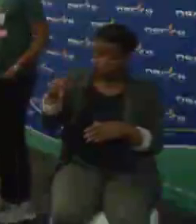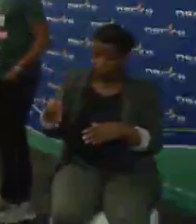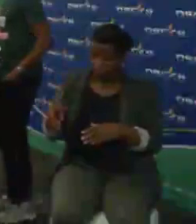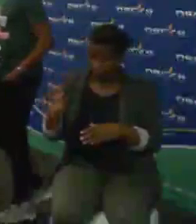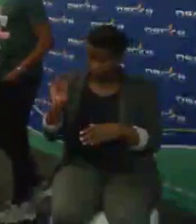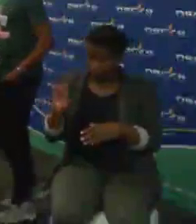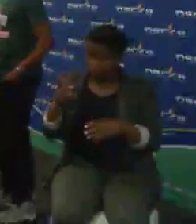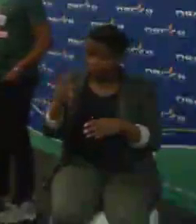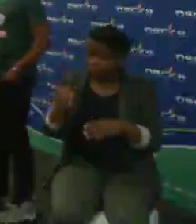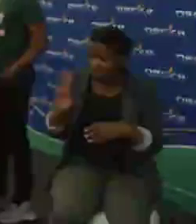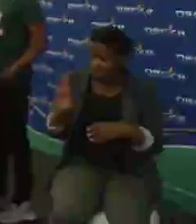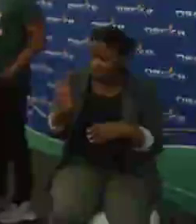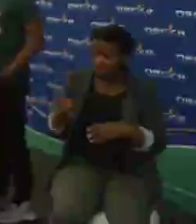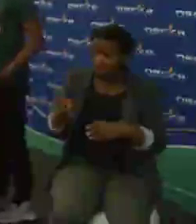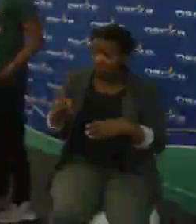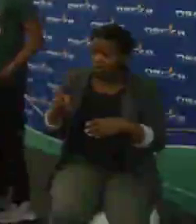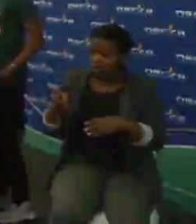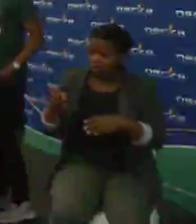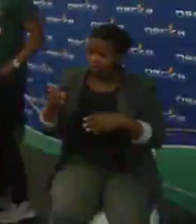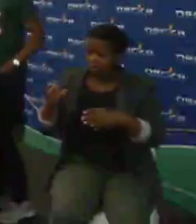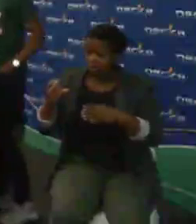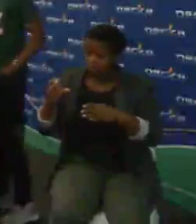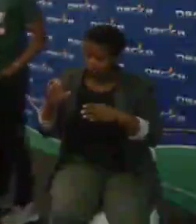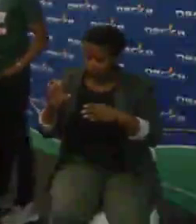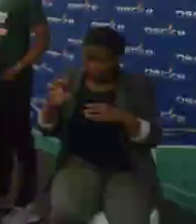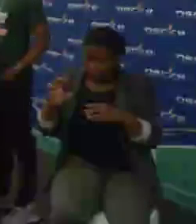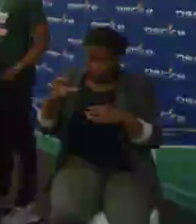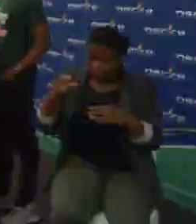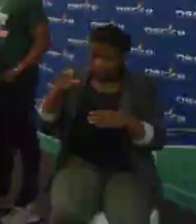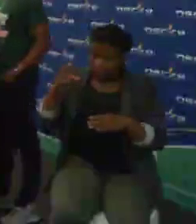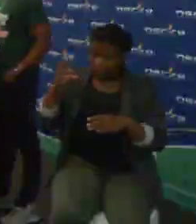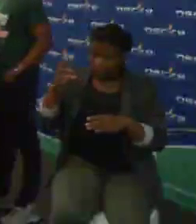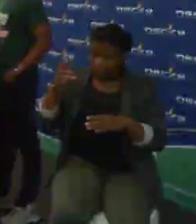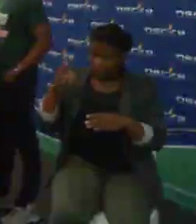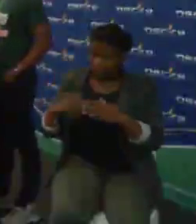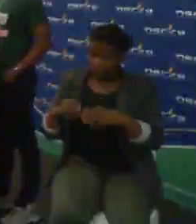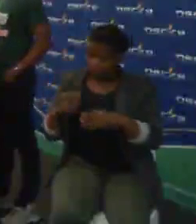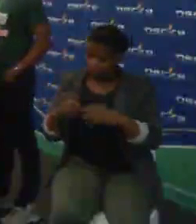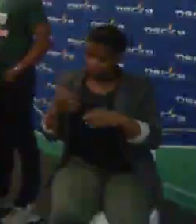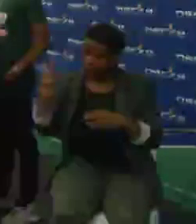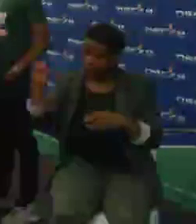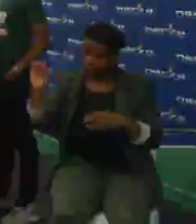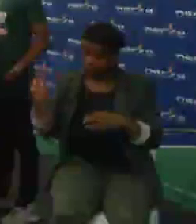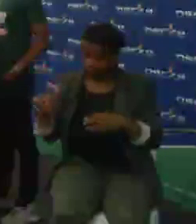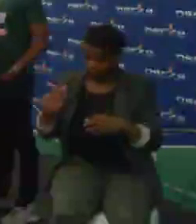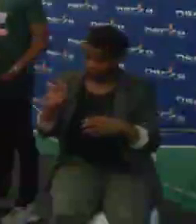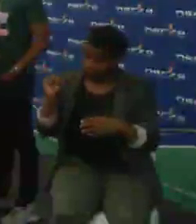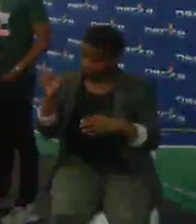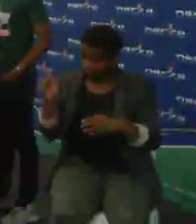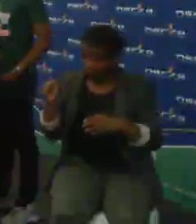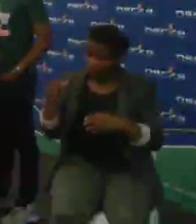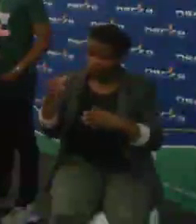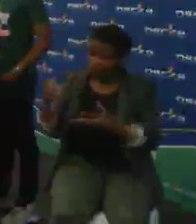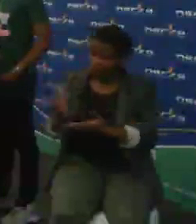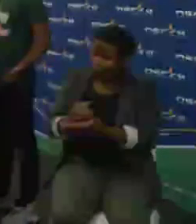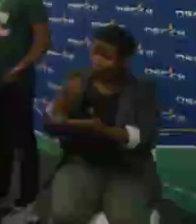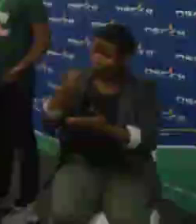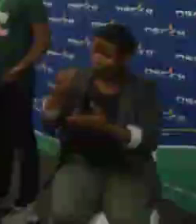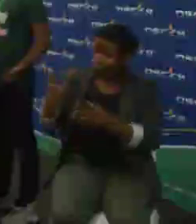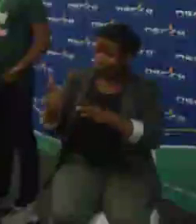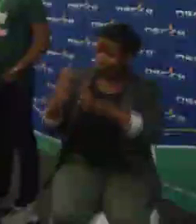feel that in general, Nersa needs to take responsibility for enabling Eskom free rein, and we feel that